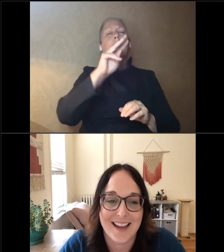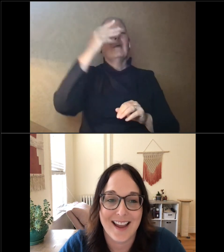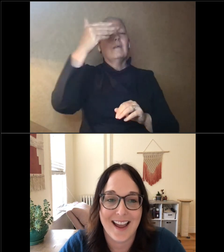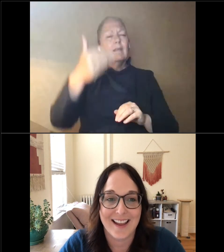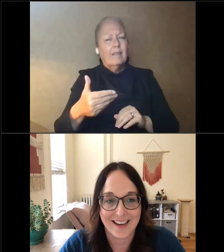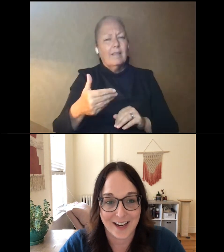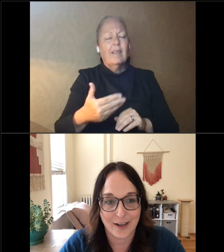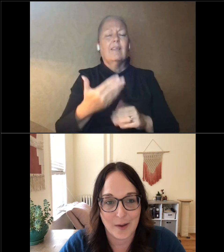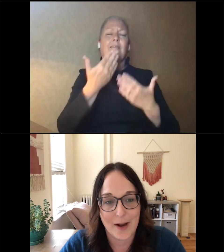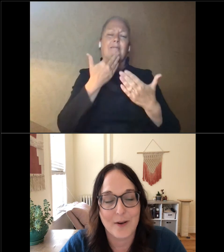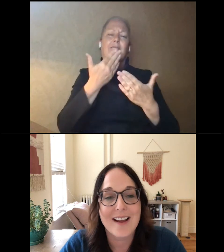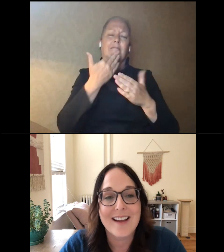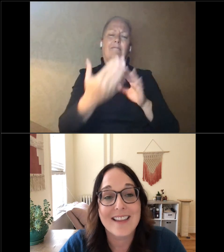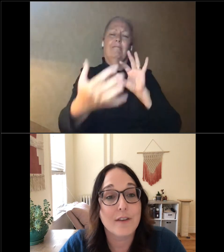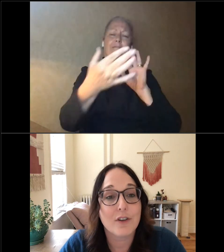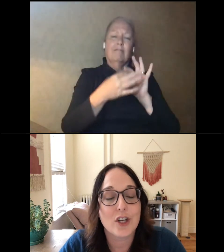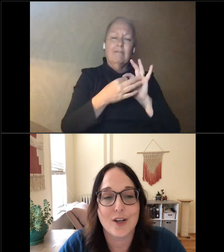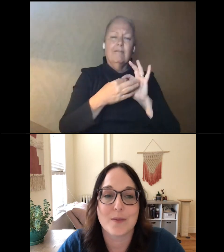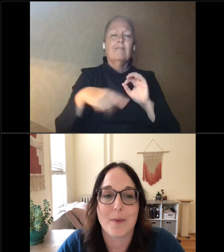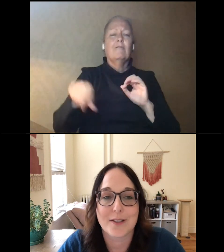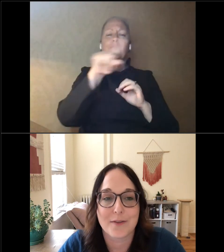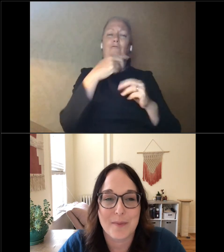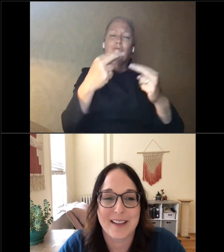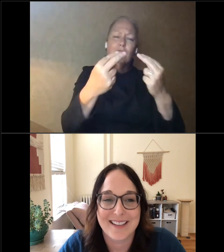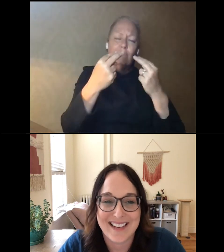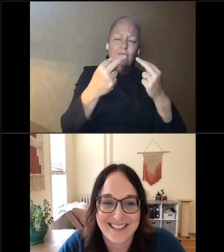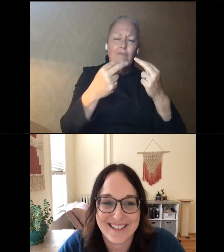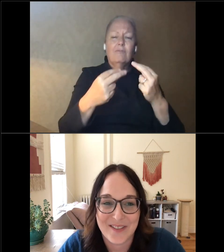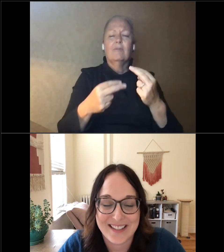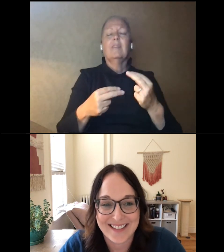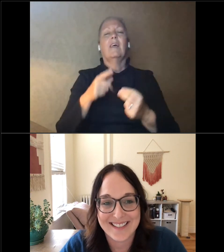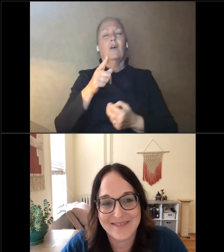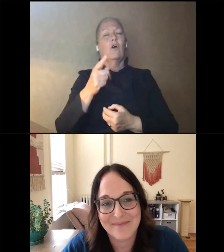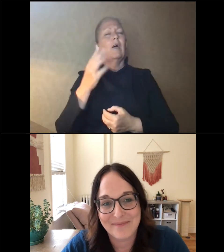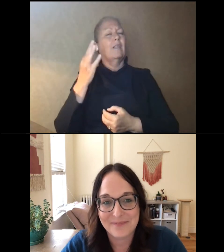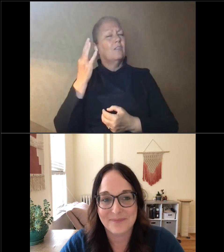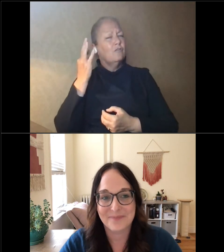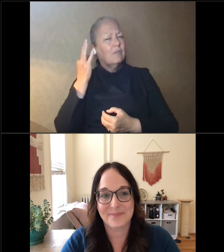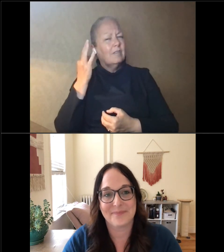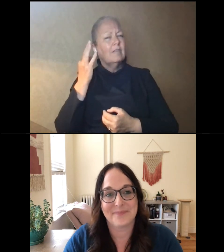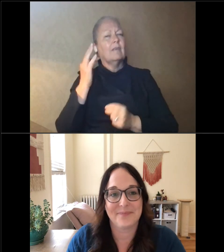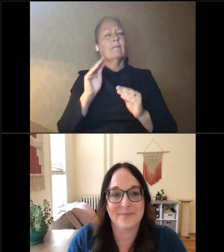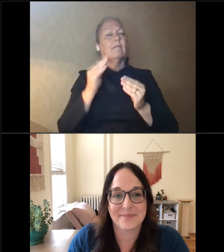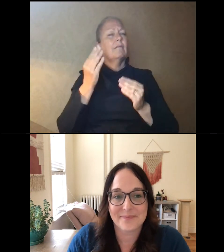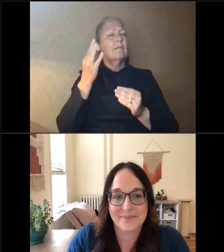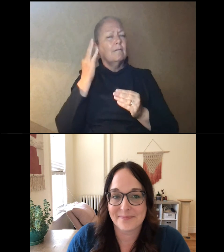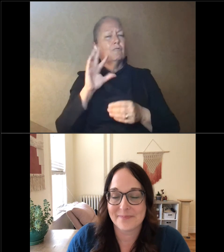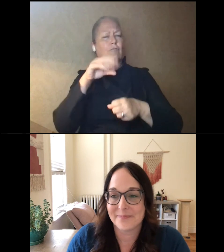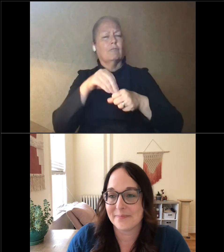join us today and hearing about the need for gender responsive rehabilitation services.